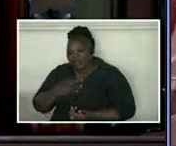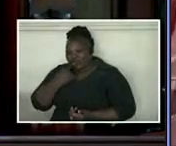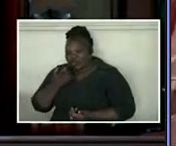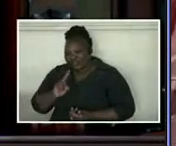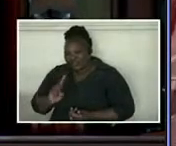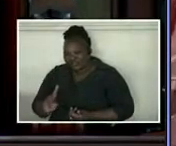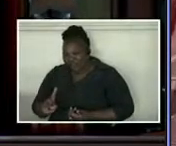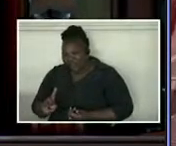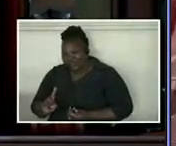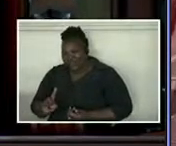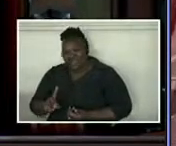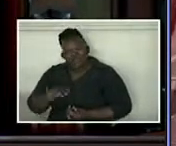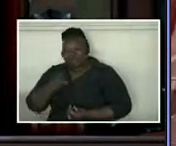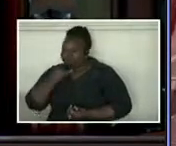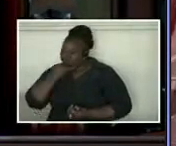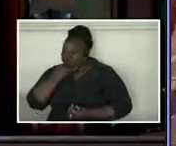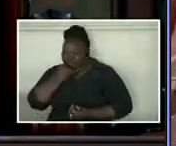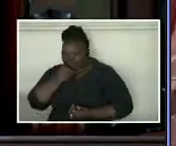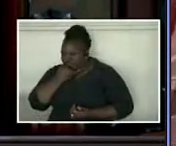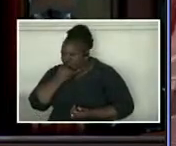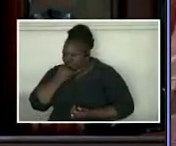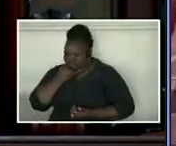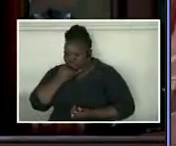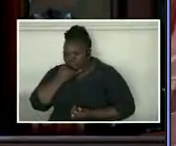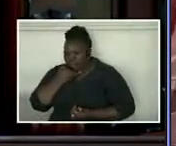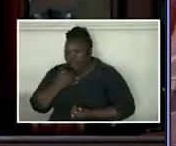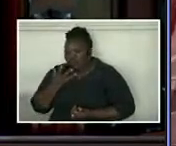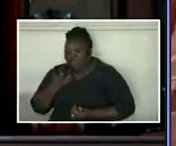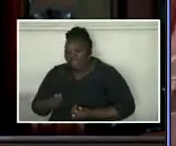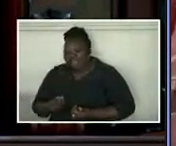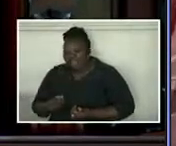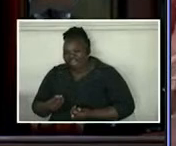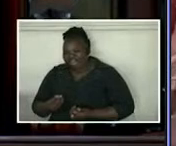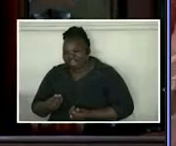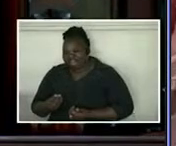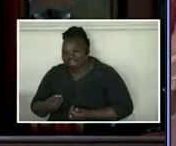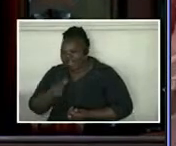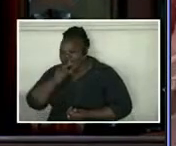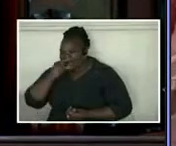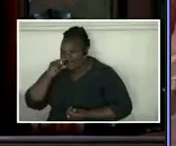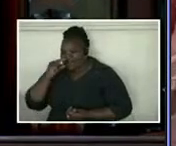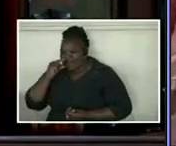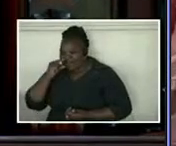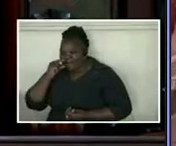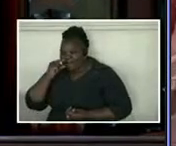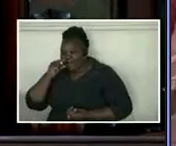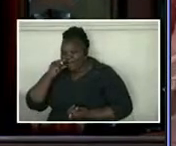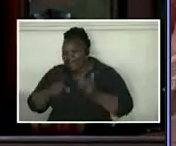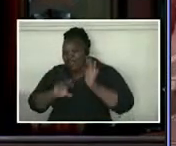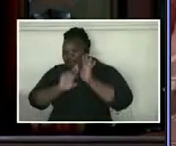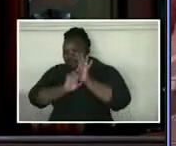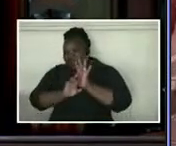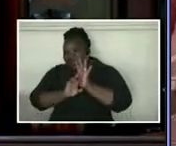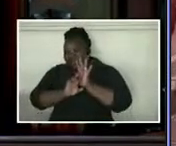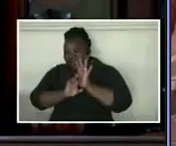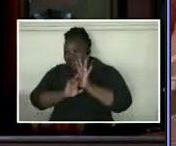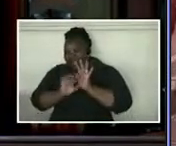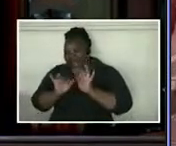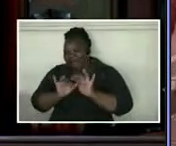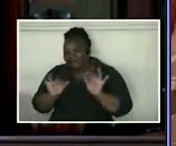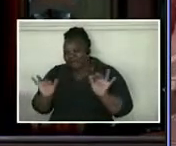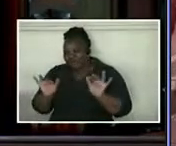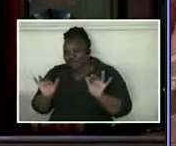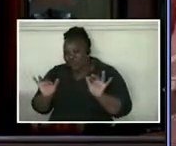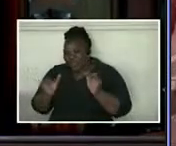we are not happy that we still have names that represent people that i don't know that we